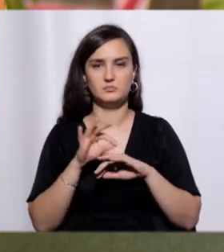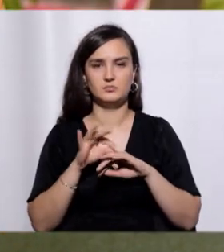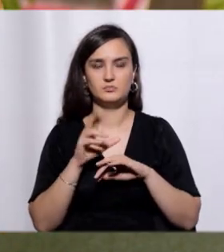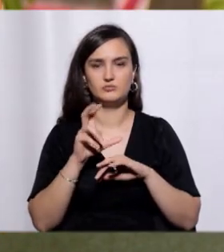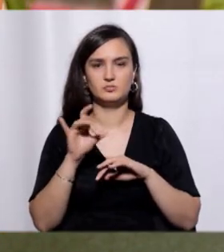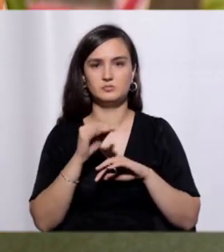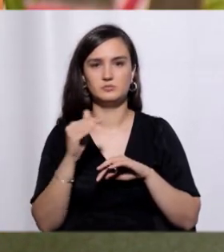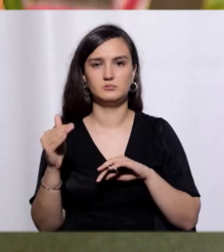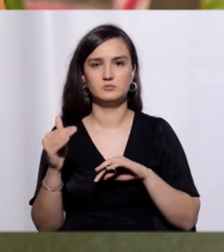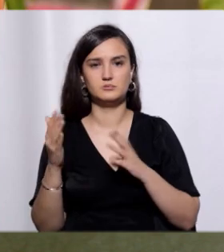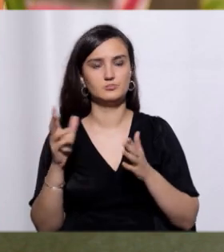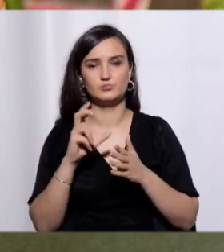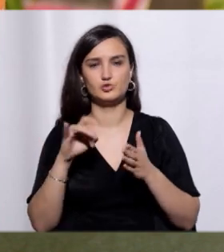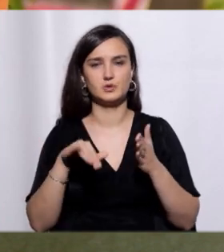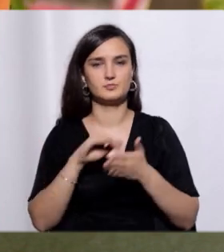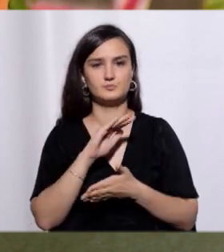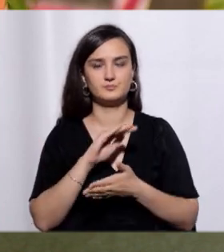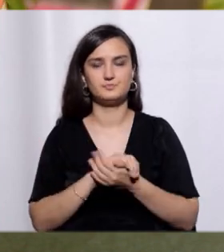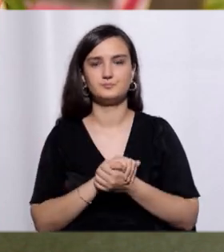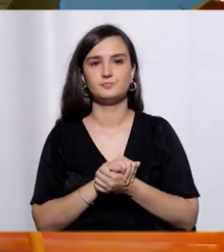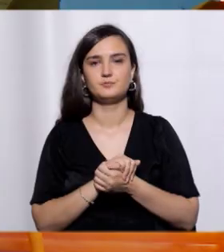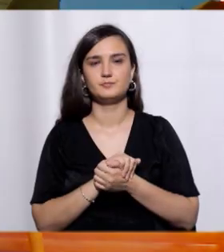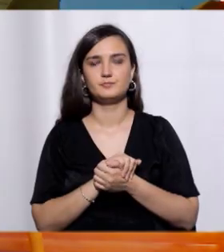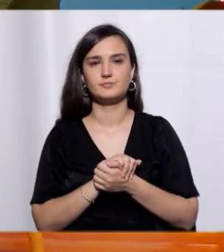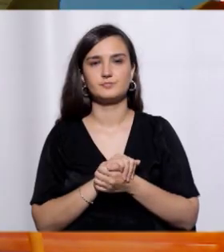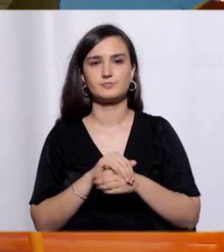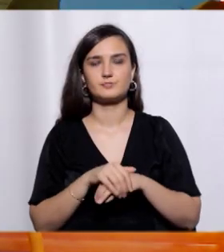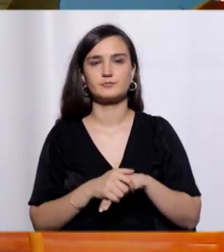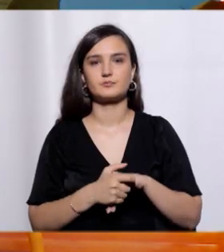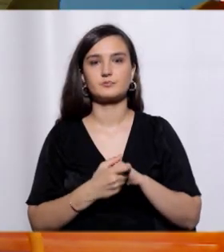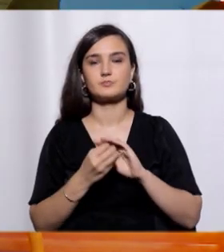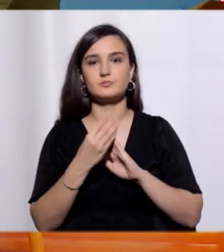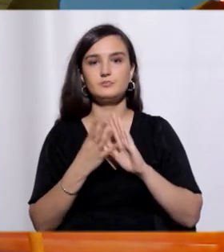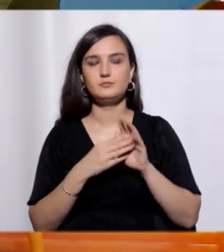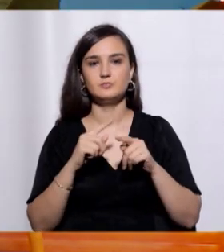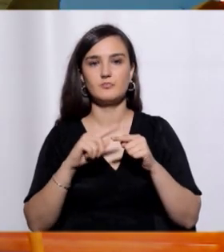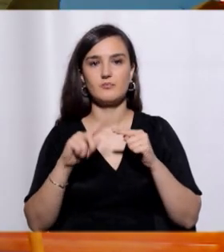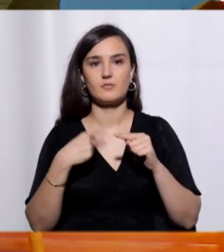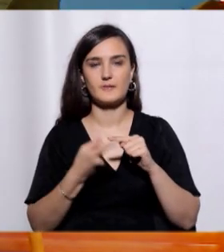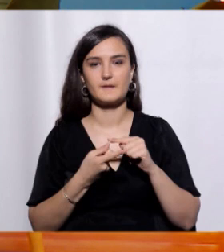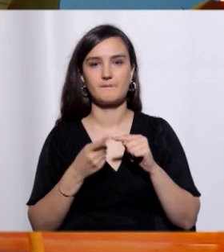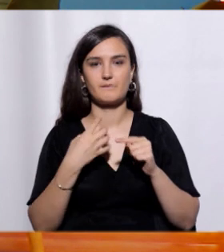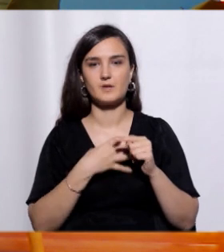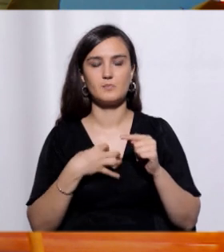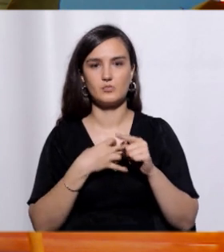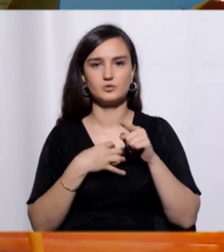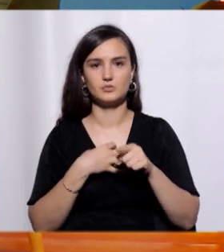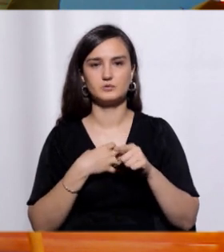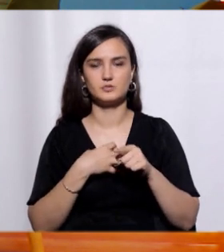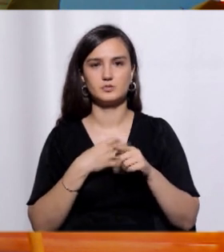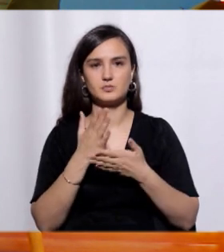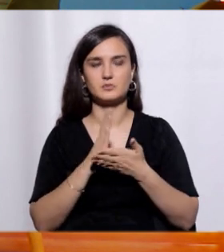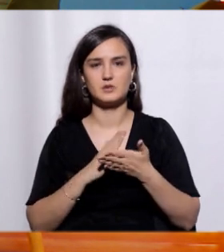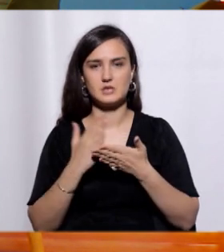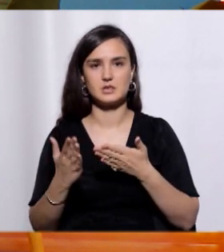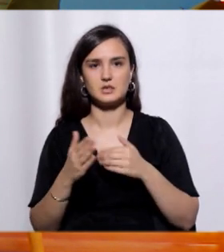of Jane Eyre, but Jane refused. It is set in the 19th century, the mid-19th century, and that's important as well. It's almost part